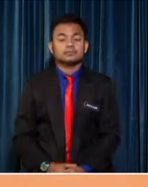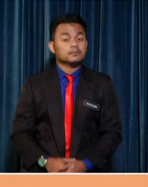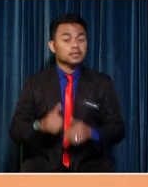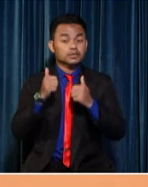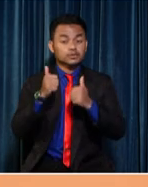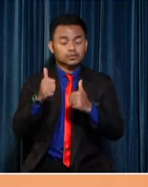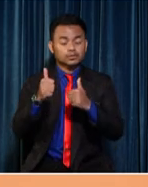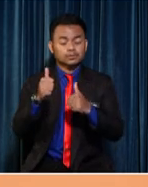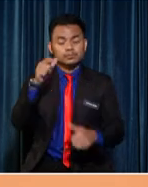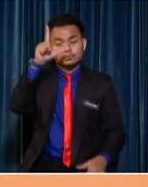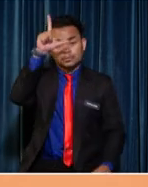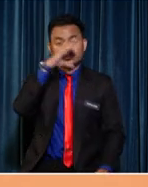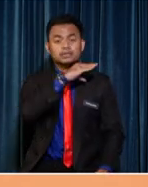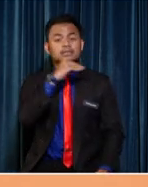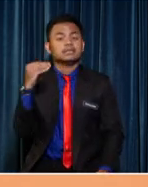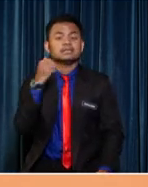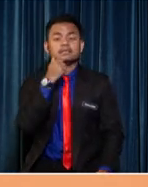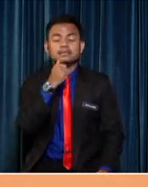Excellent, boys and girls.